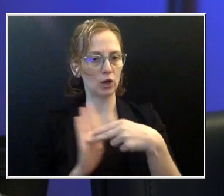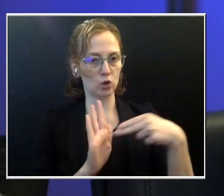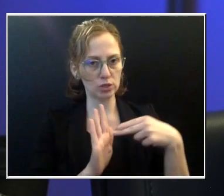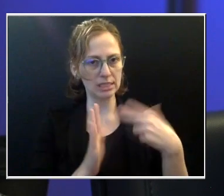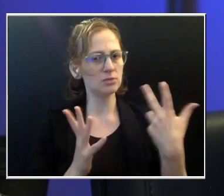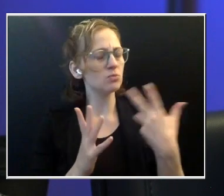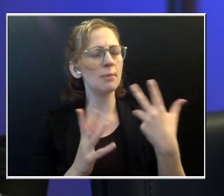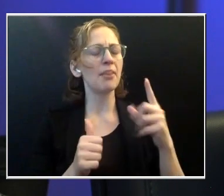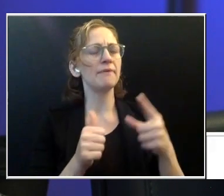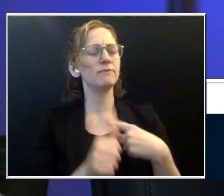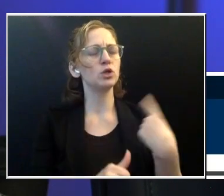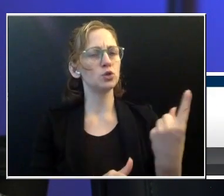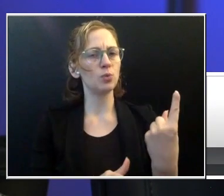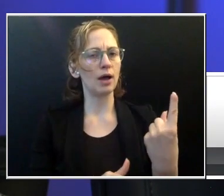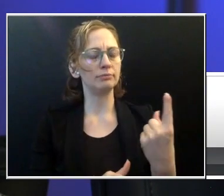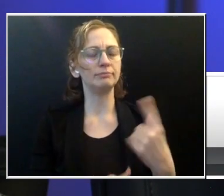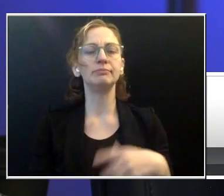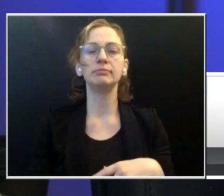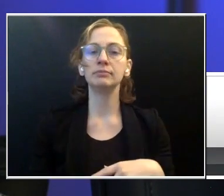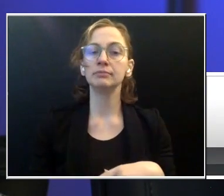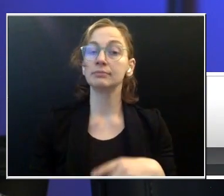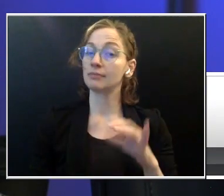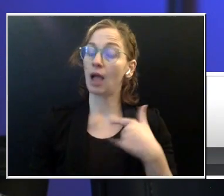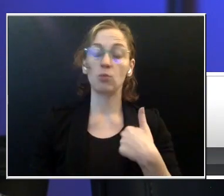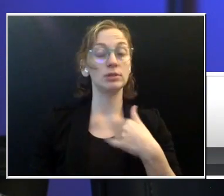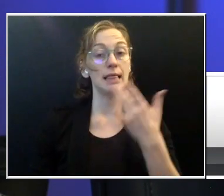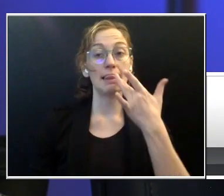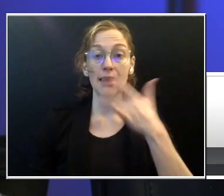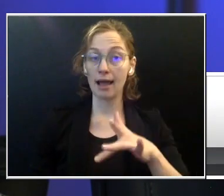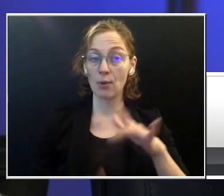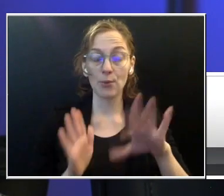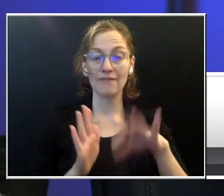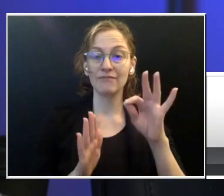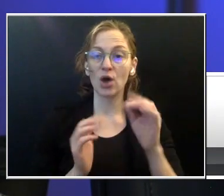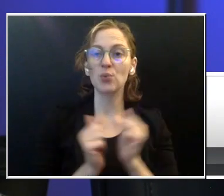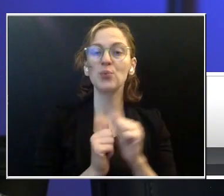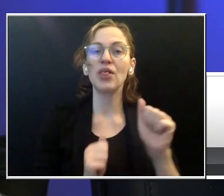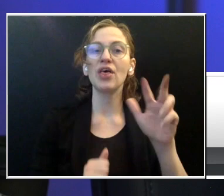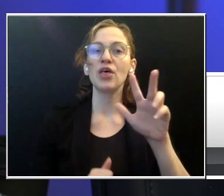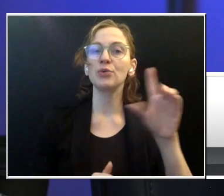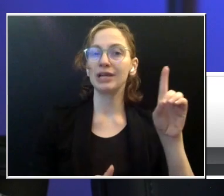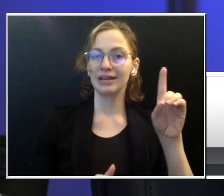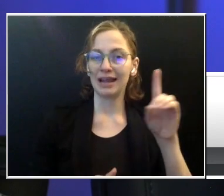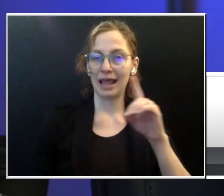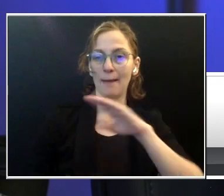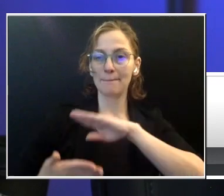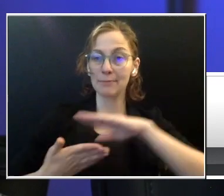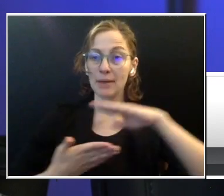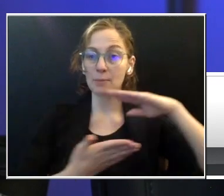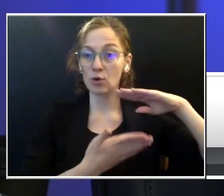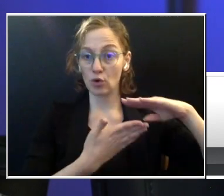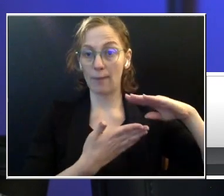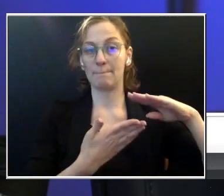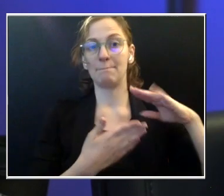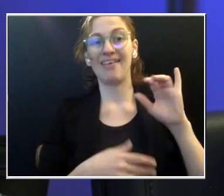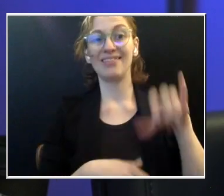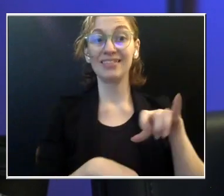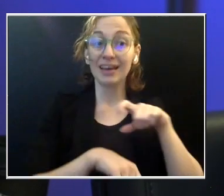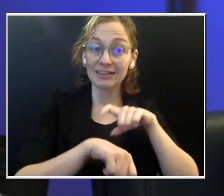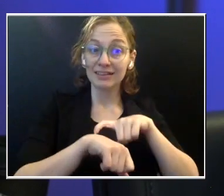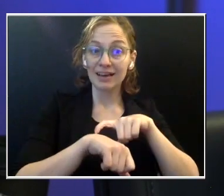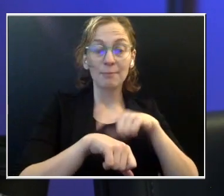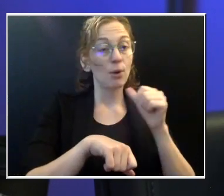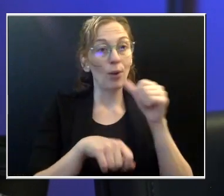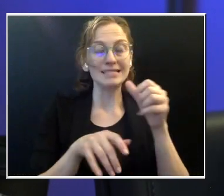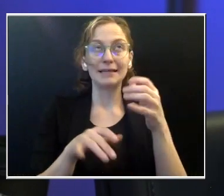fortunate. It was detected with a 3D mammogram, something that wasn't standard in those days. It